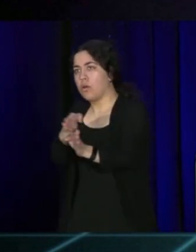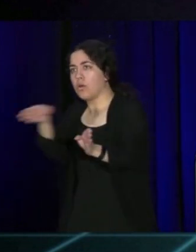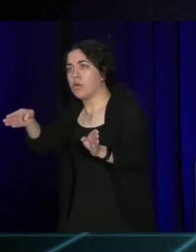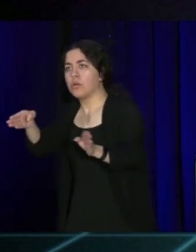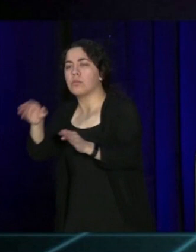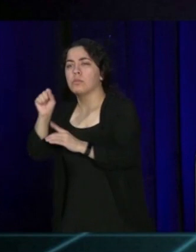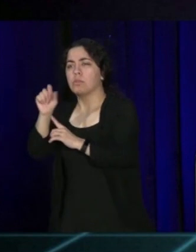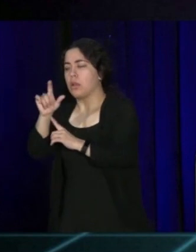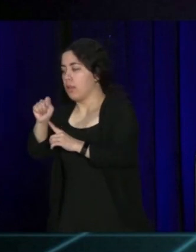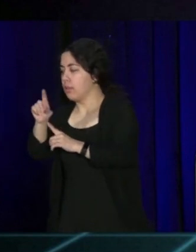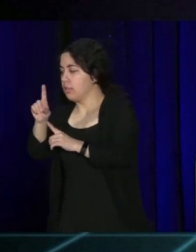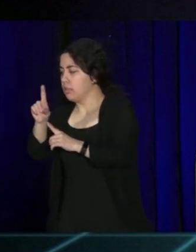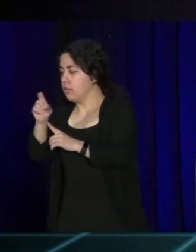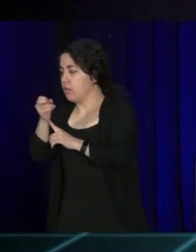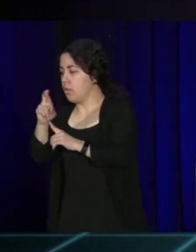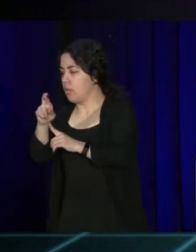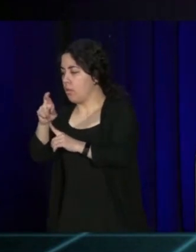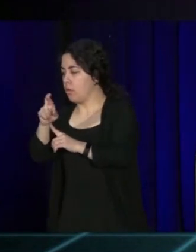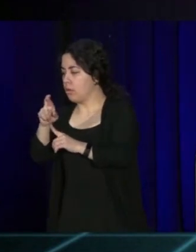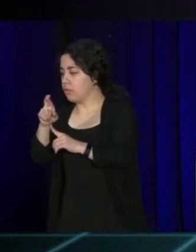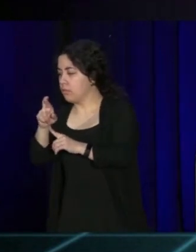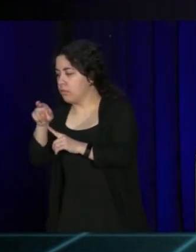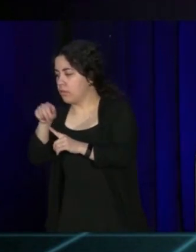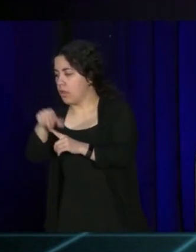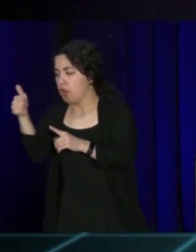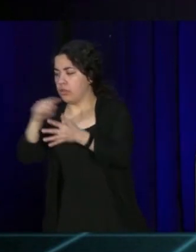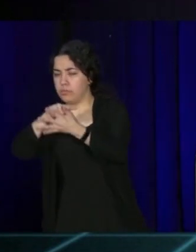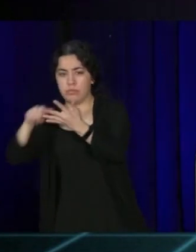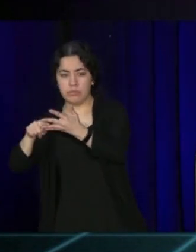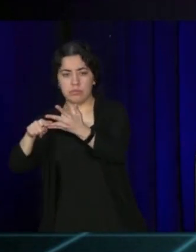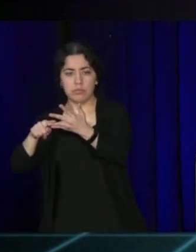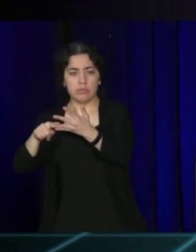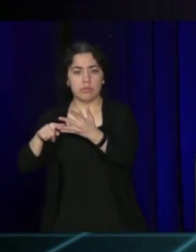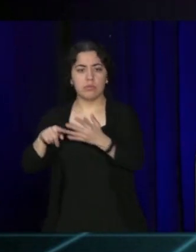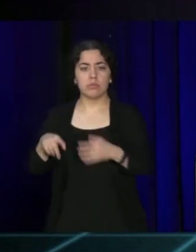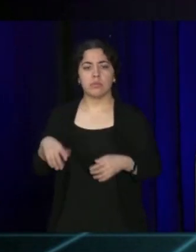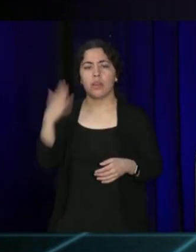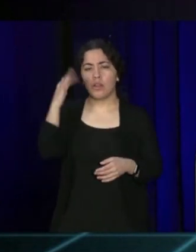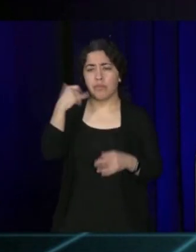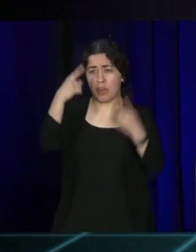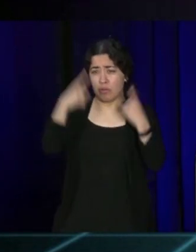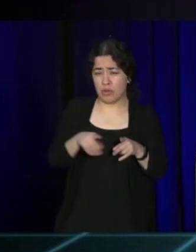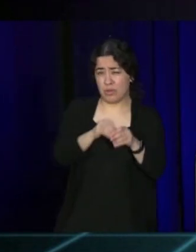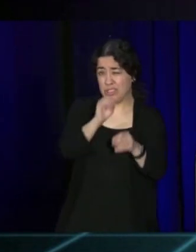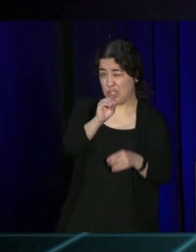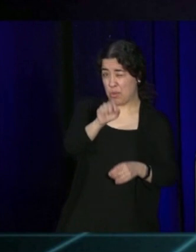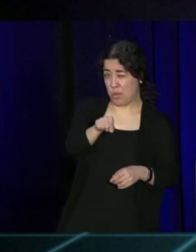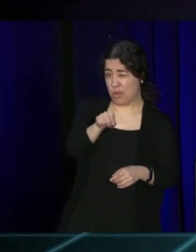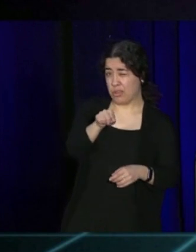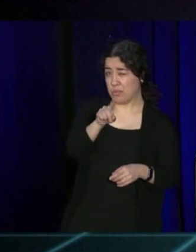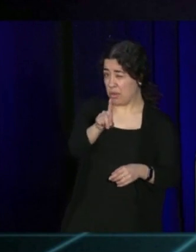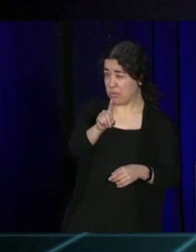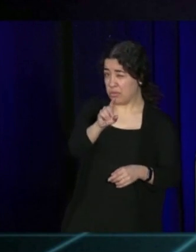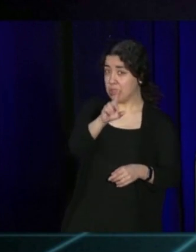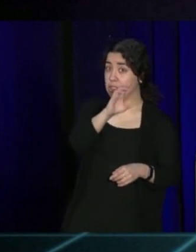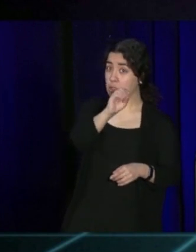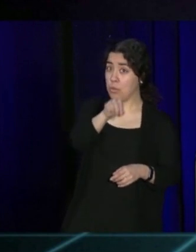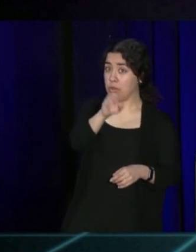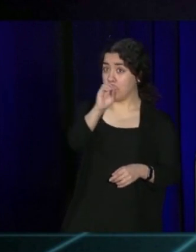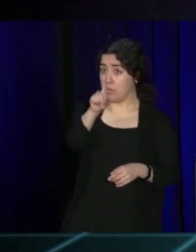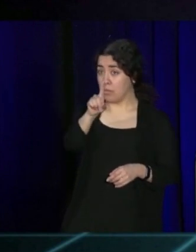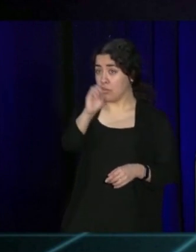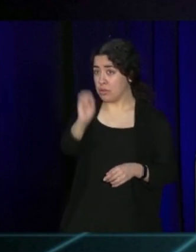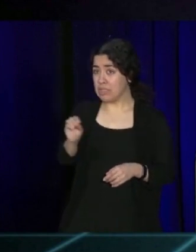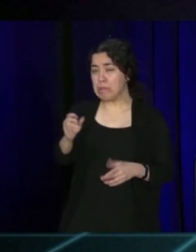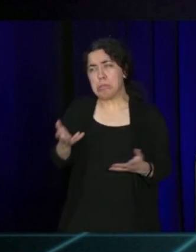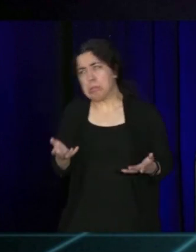with 0.1%, but I'm pretty sure that React covers a lot of the cases